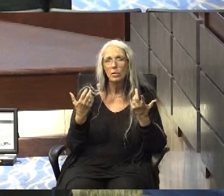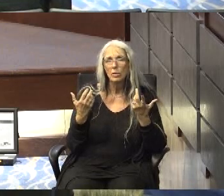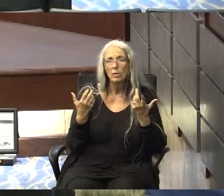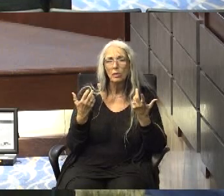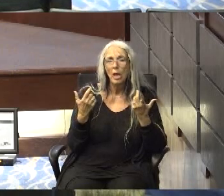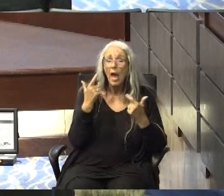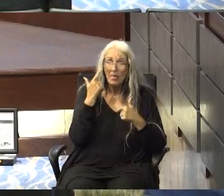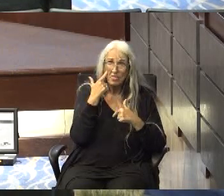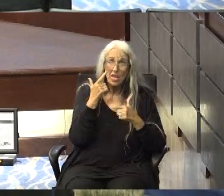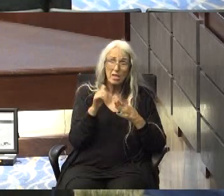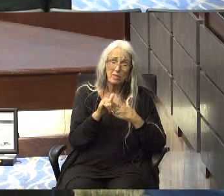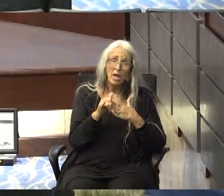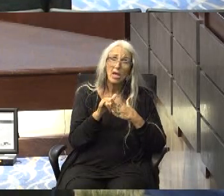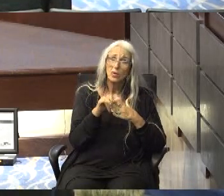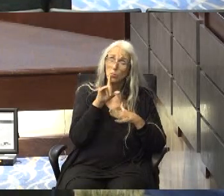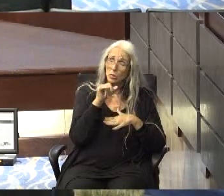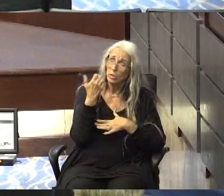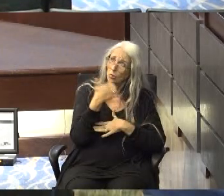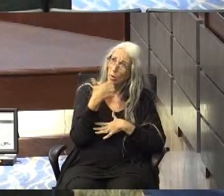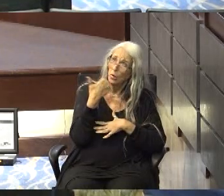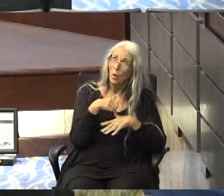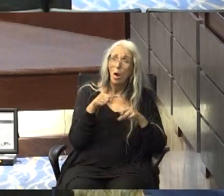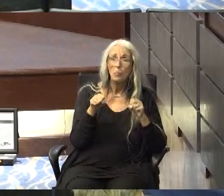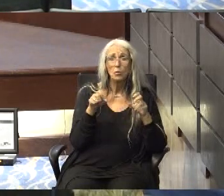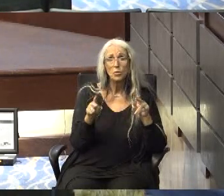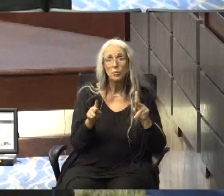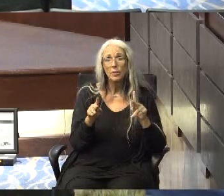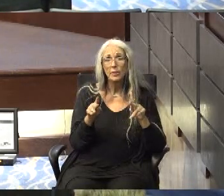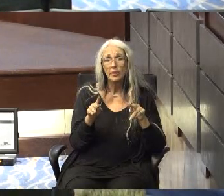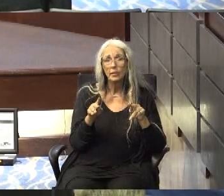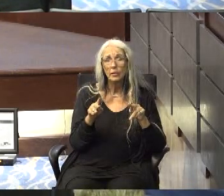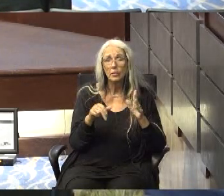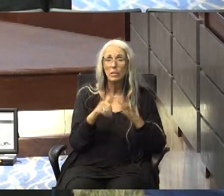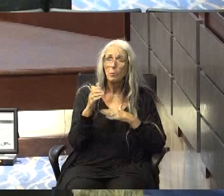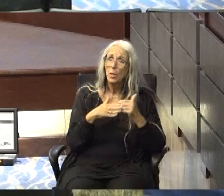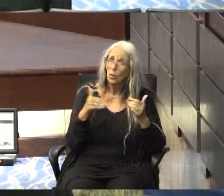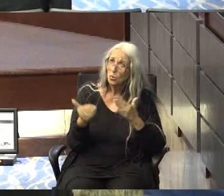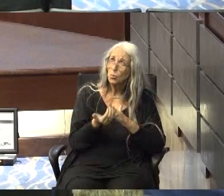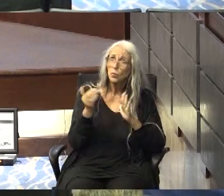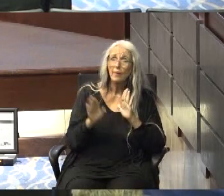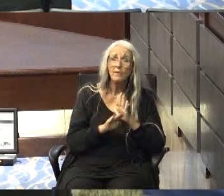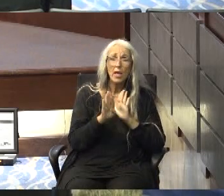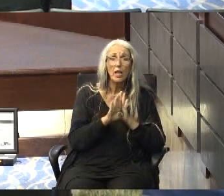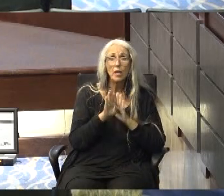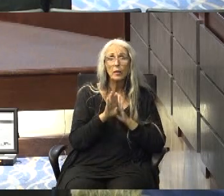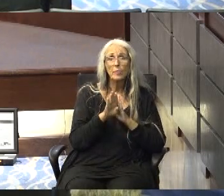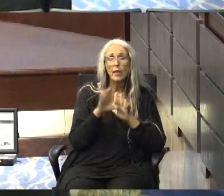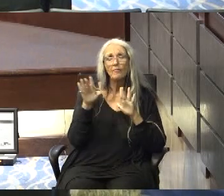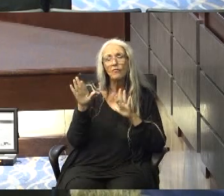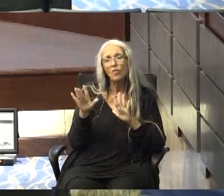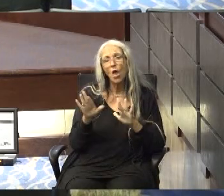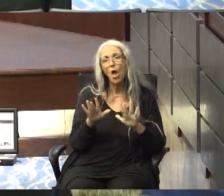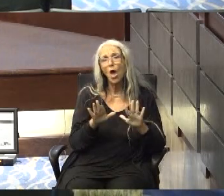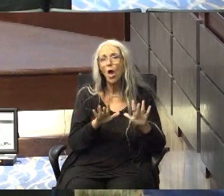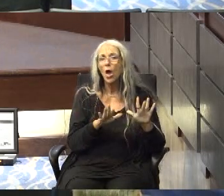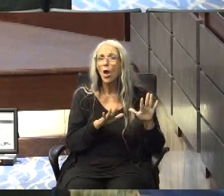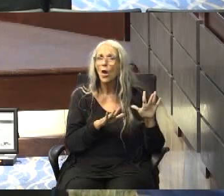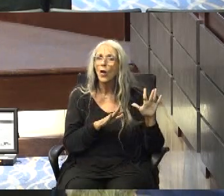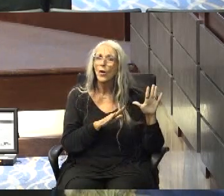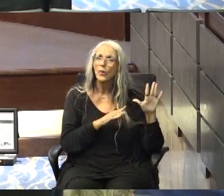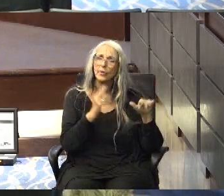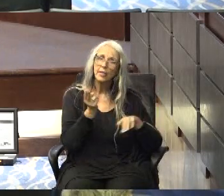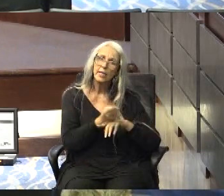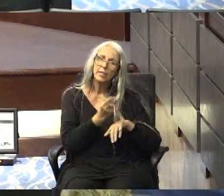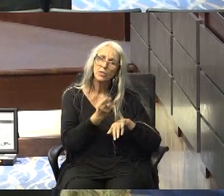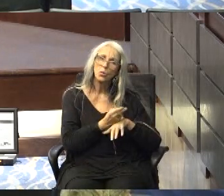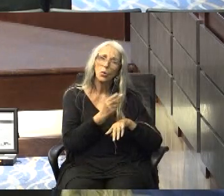And I think that it's just an incredible opportunity to build new development that seamlessly flows in a historic district along a